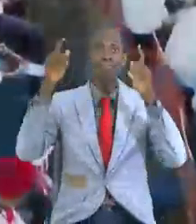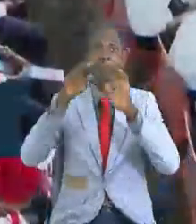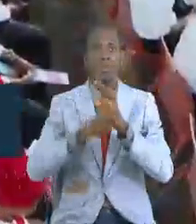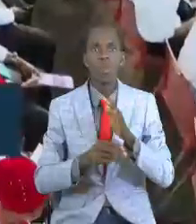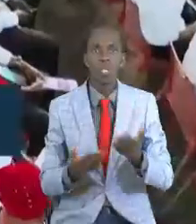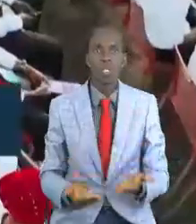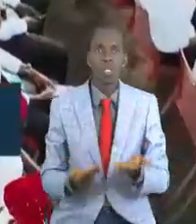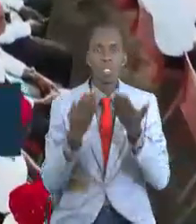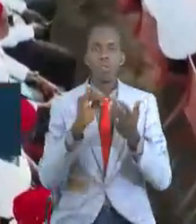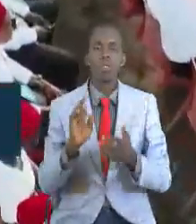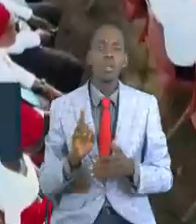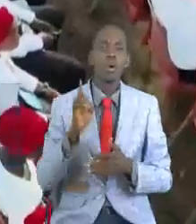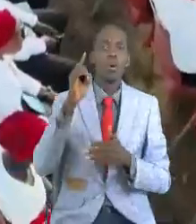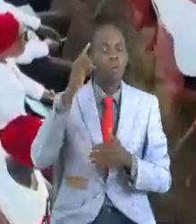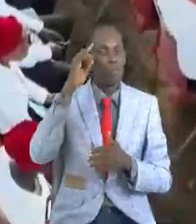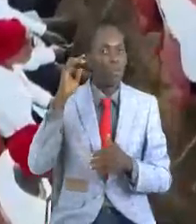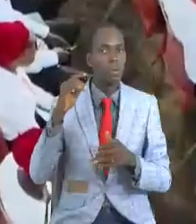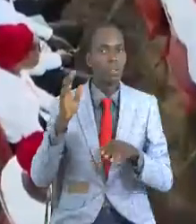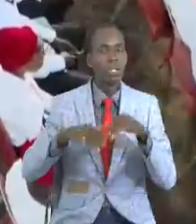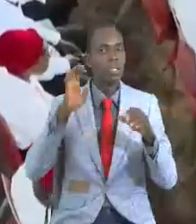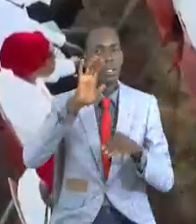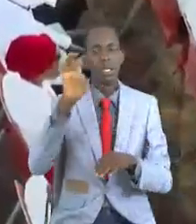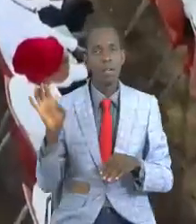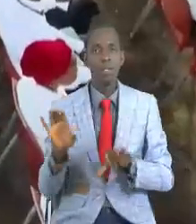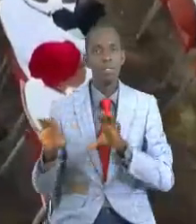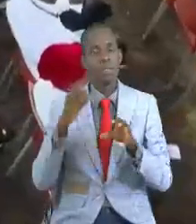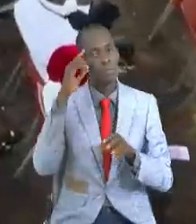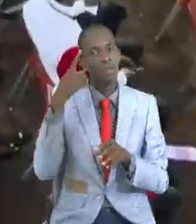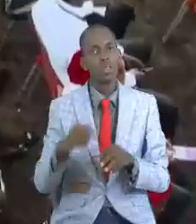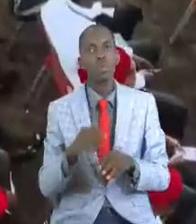ever did for the Old Testament people. Number three is the